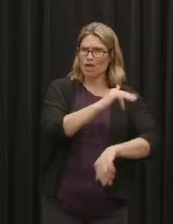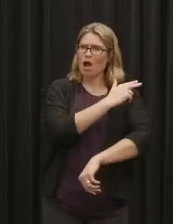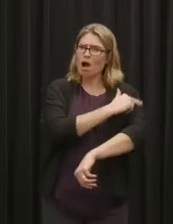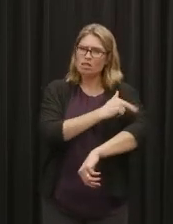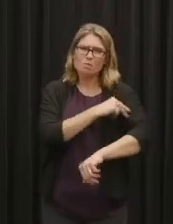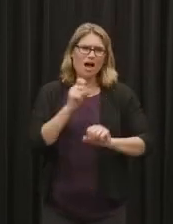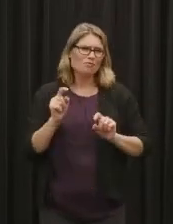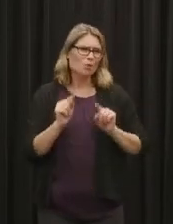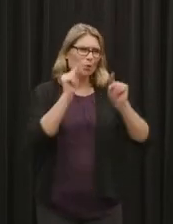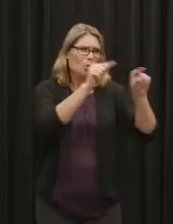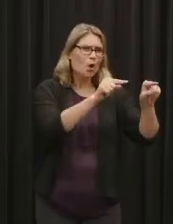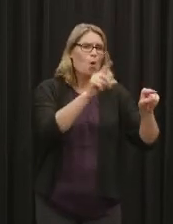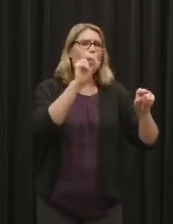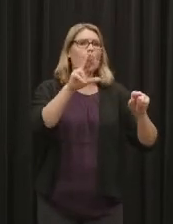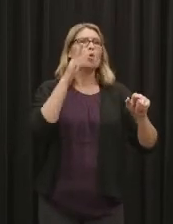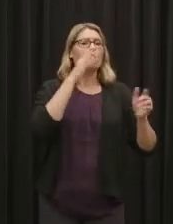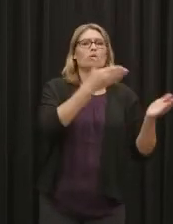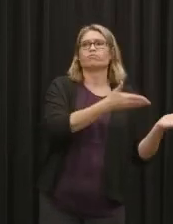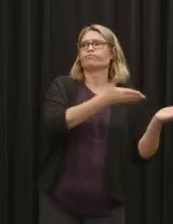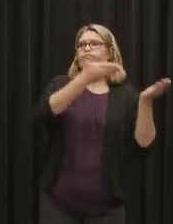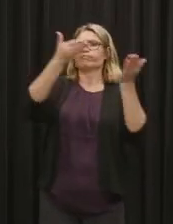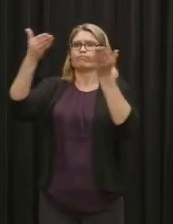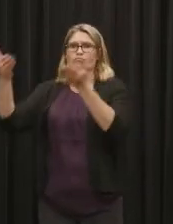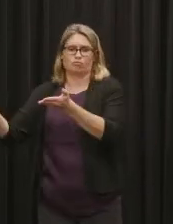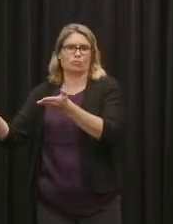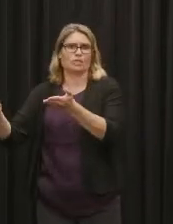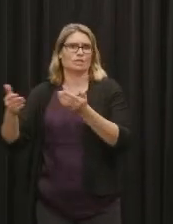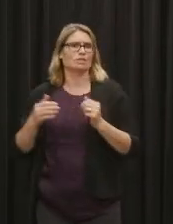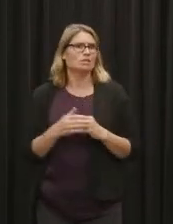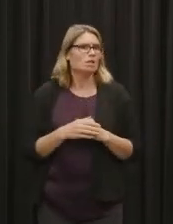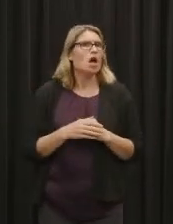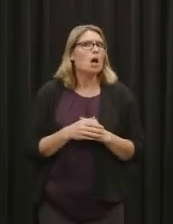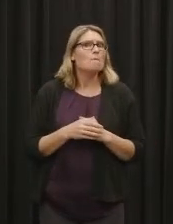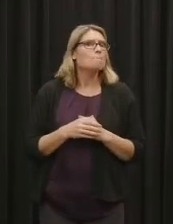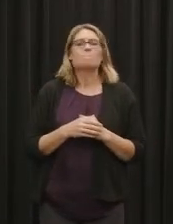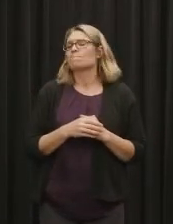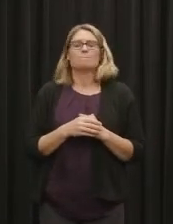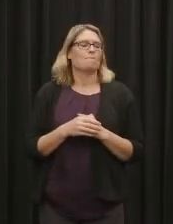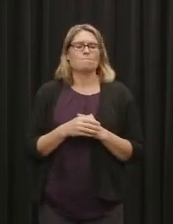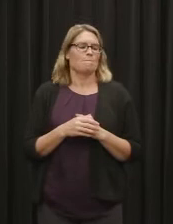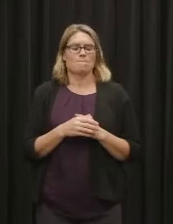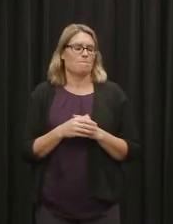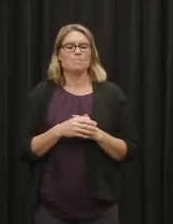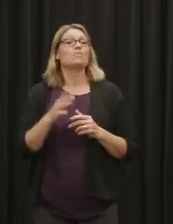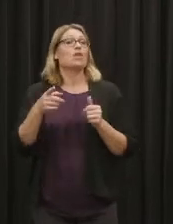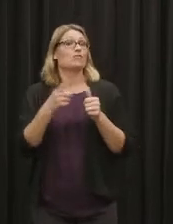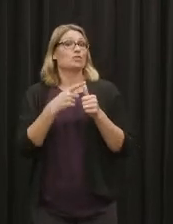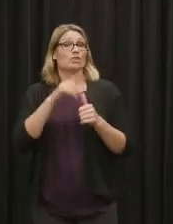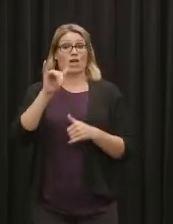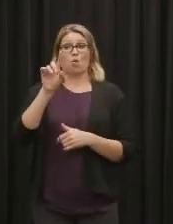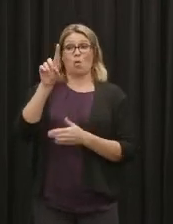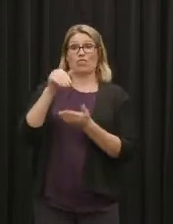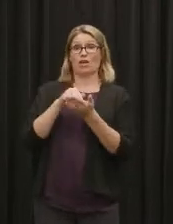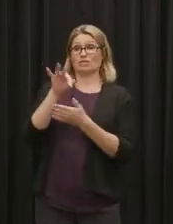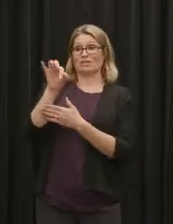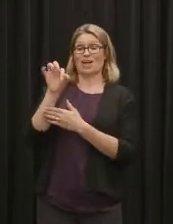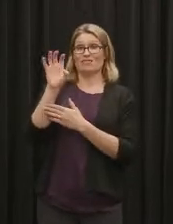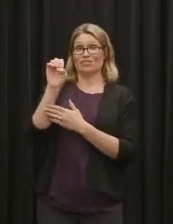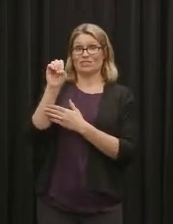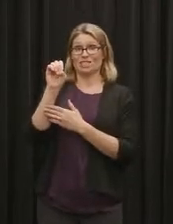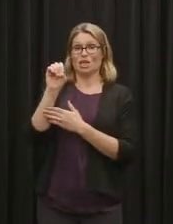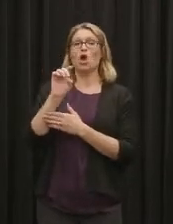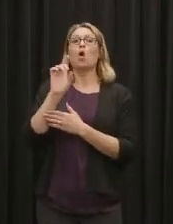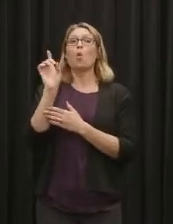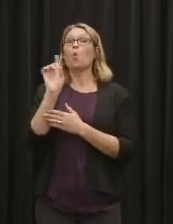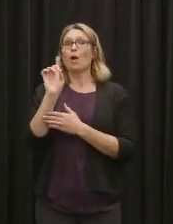like you said, will they be able to be shipped to where these other freezers are now? No, the initial 1,950 doses